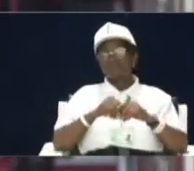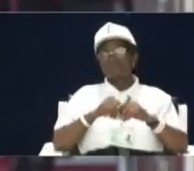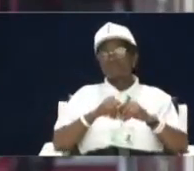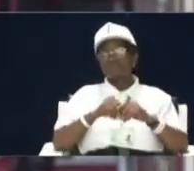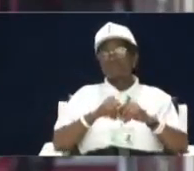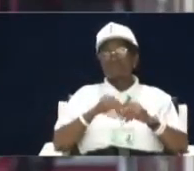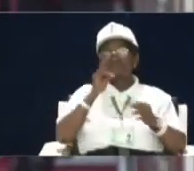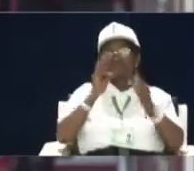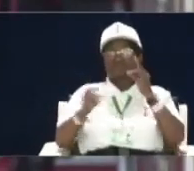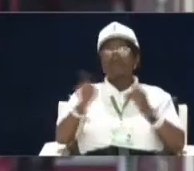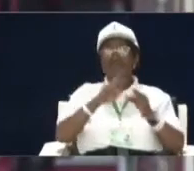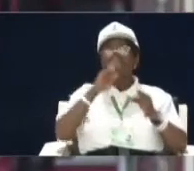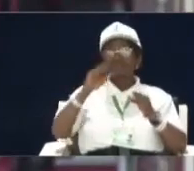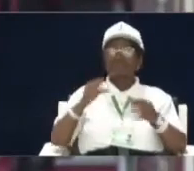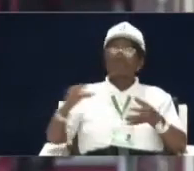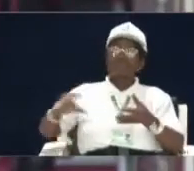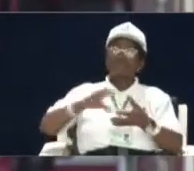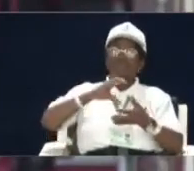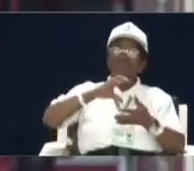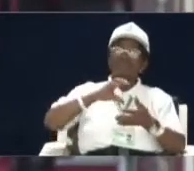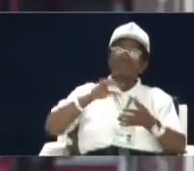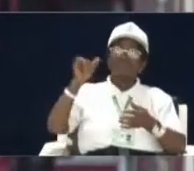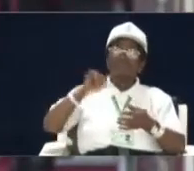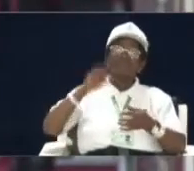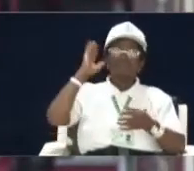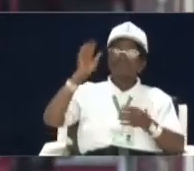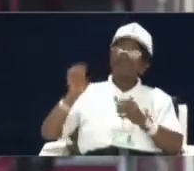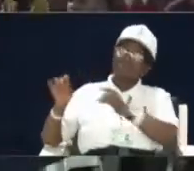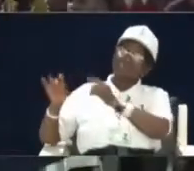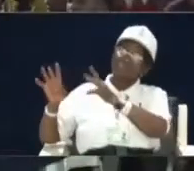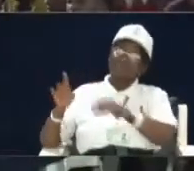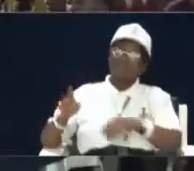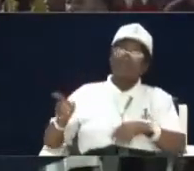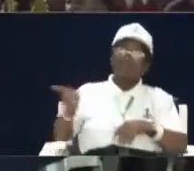If you are rich, they will hate you